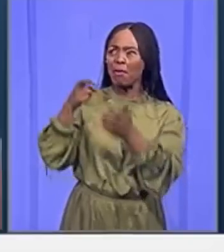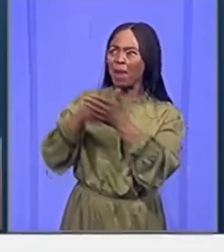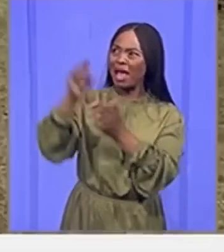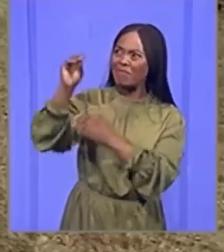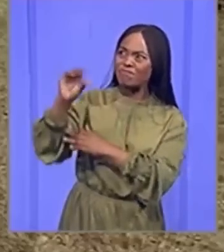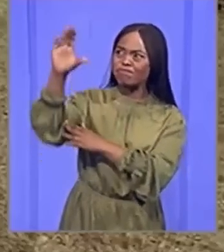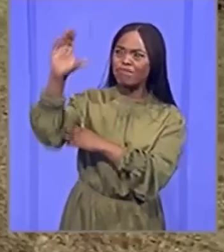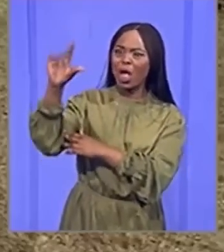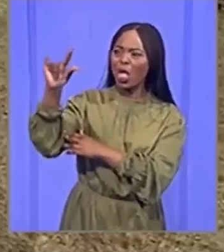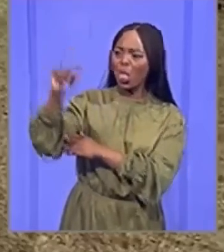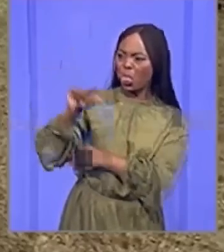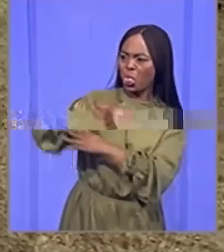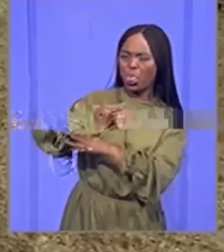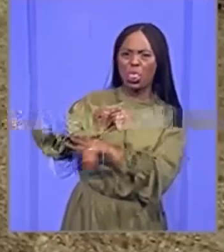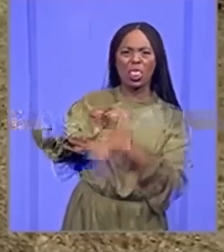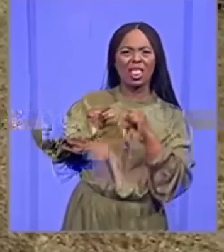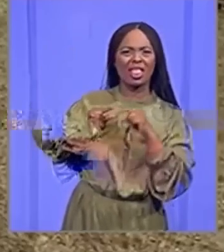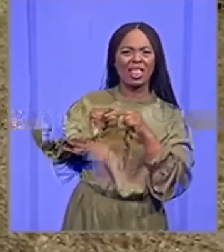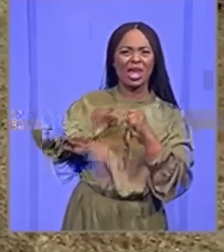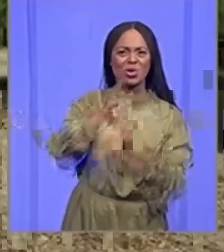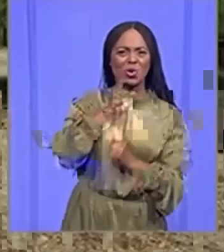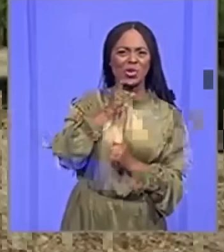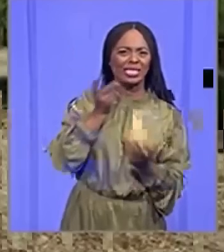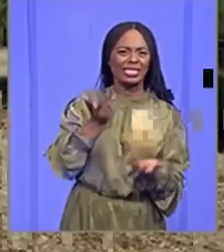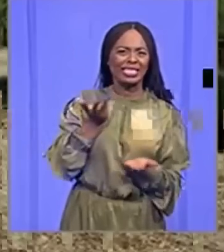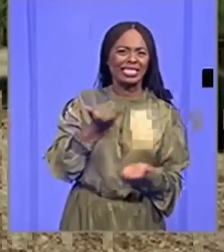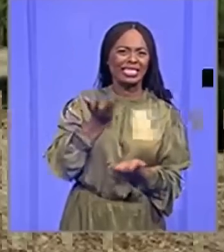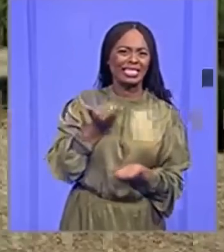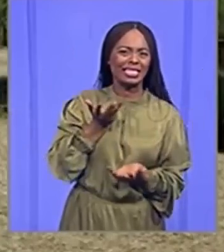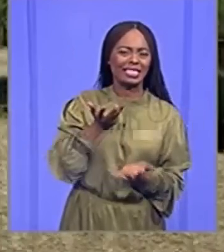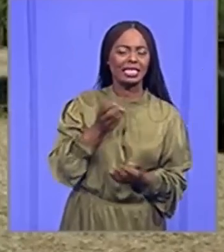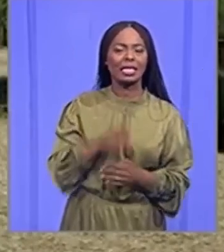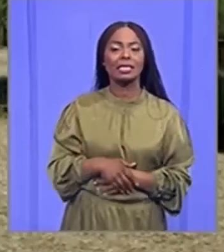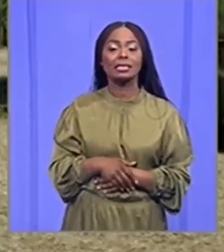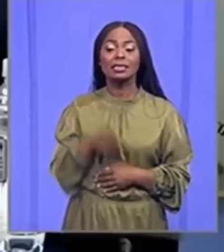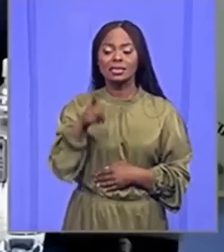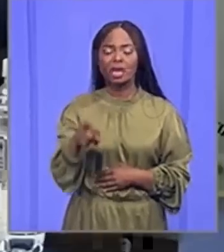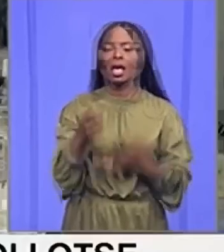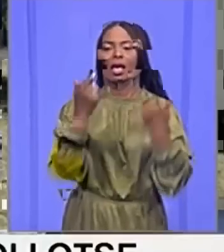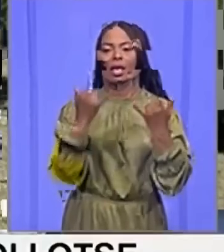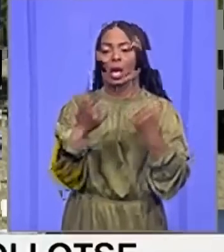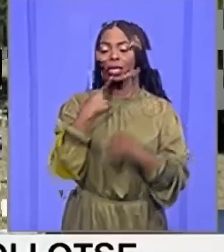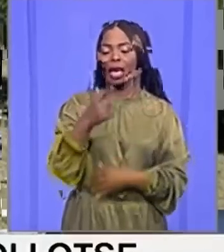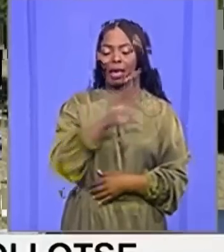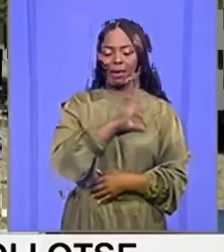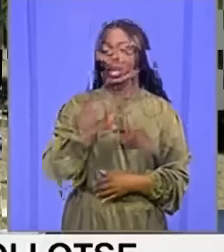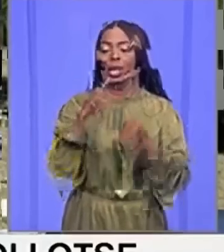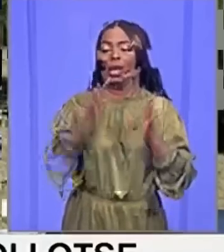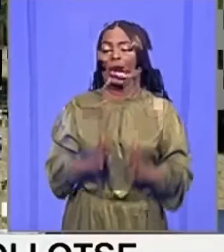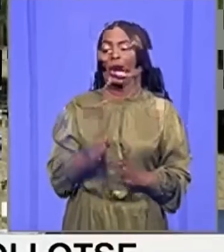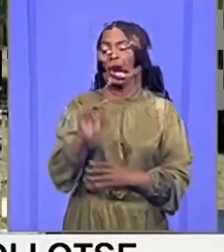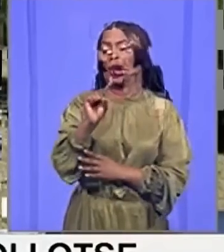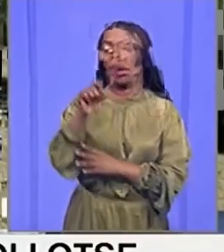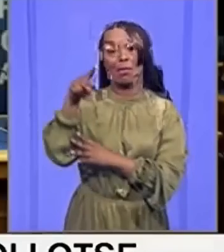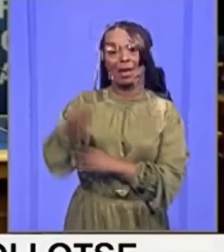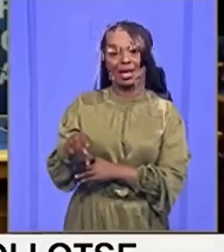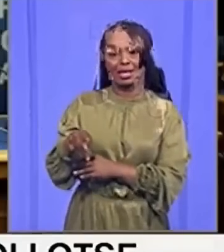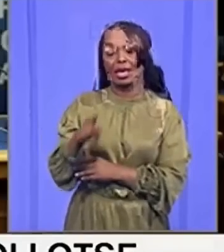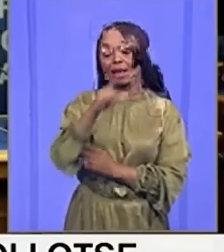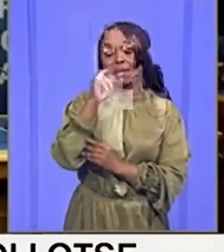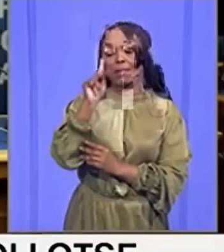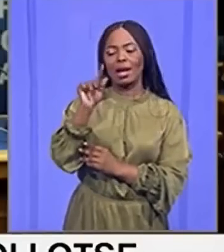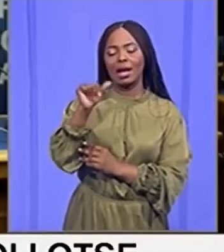get. Ate ha ile mokgatlo wa Kimberley Action Group o ntse o tsitlalletse ntlheng ya hore meyara wa Solplaatje Kagiso Sonyoni a